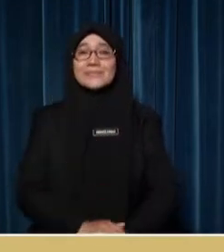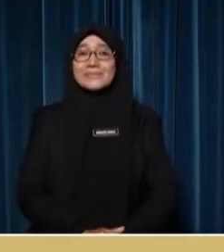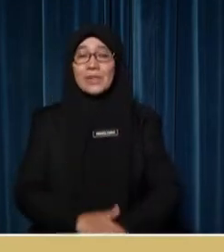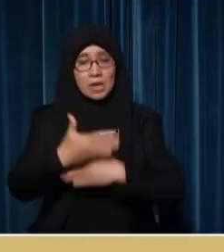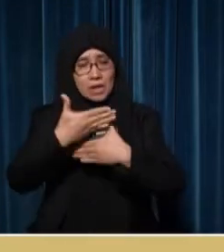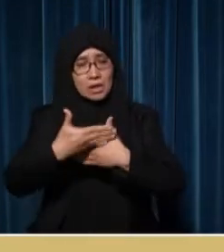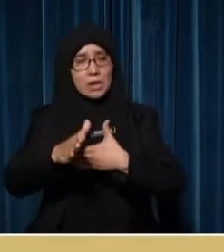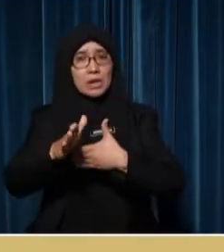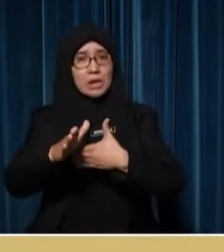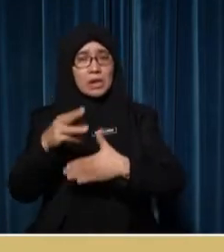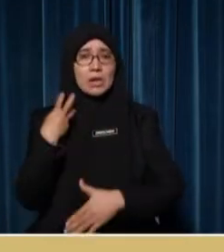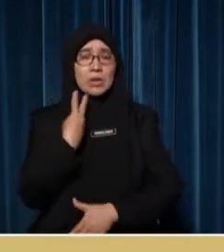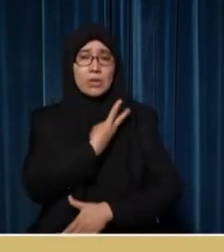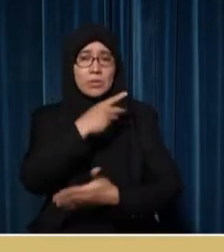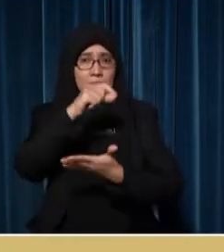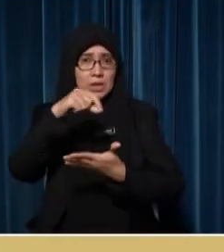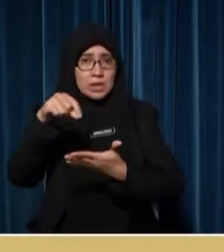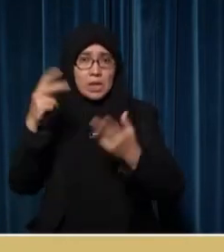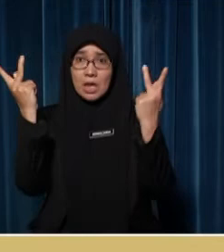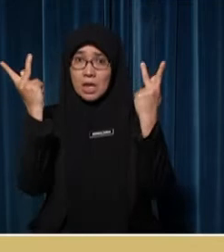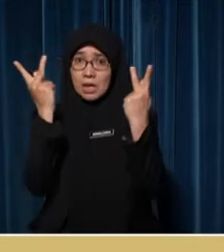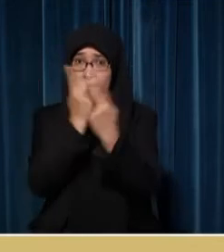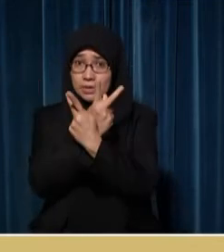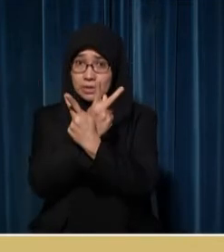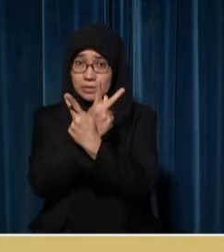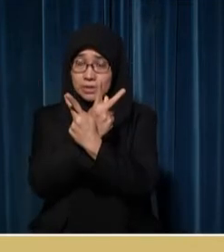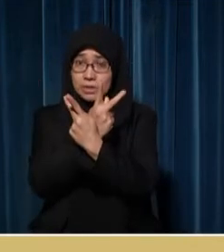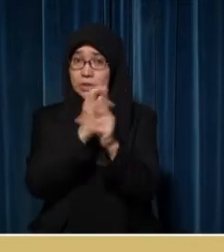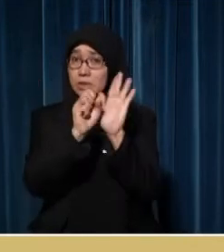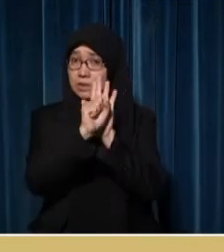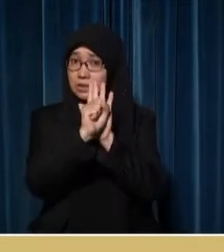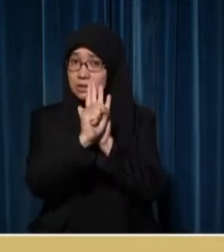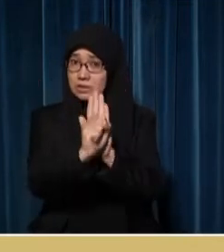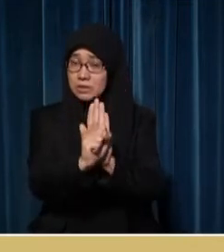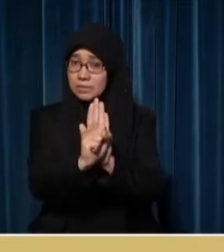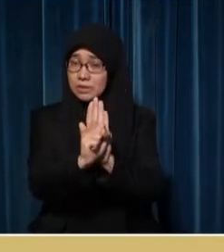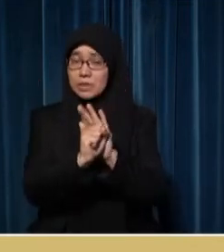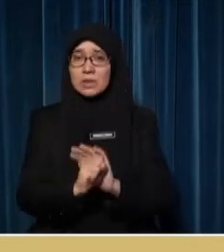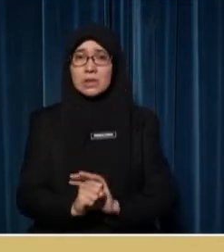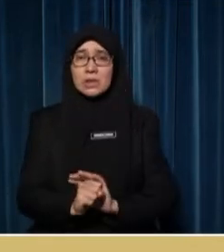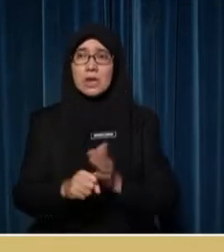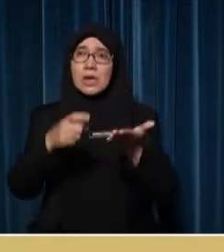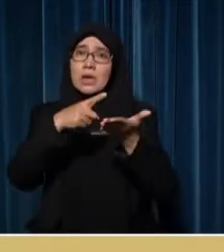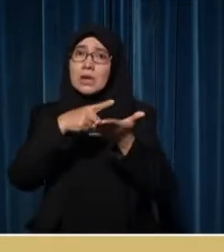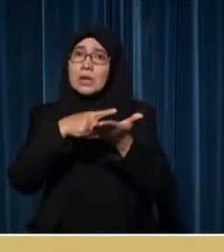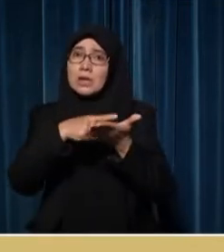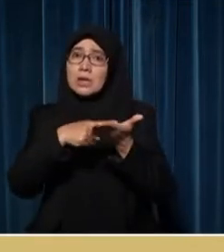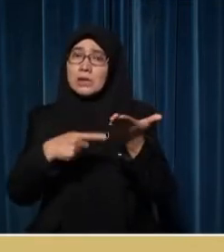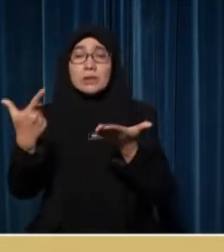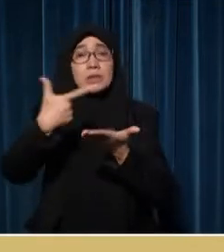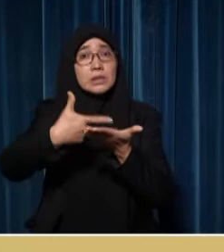Then we write the multiplication symbol. What should we write next?